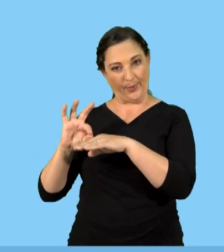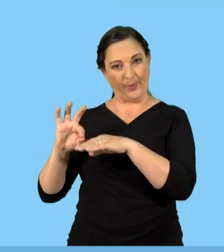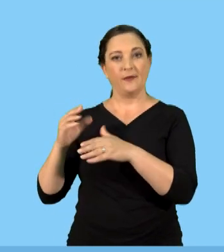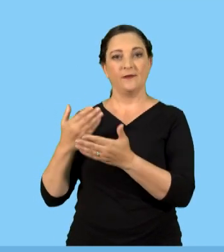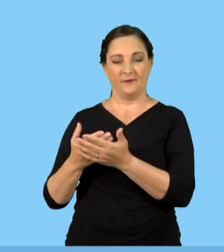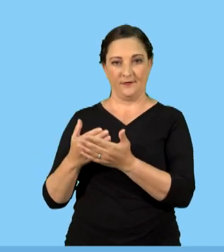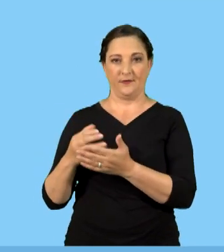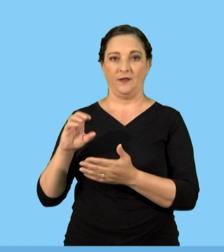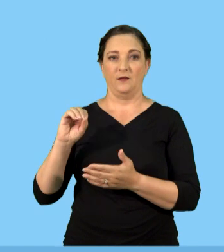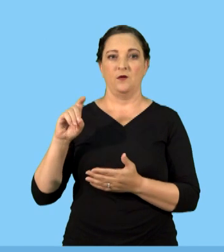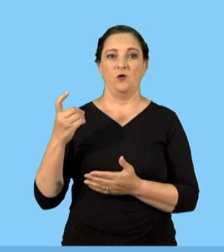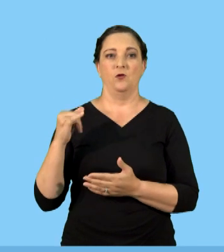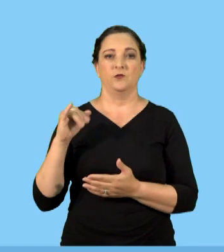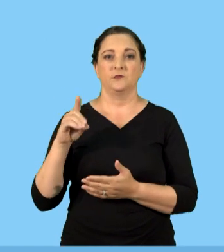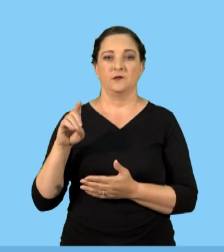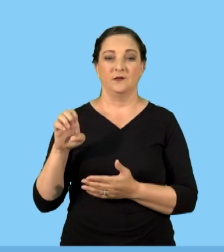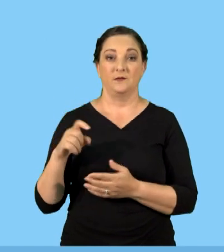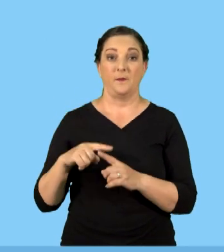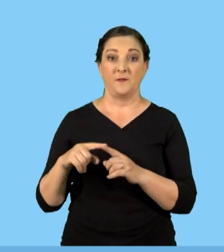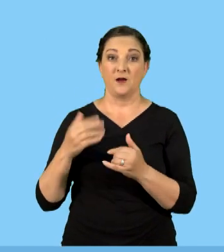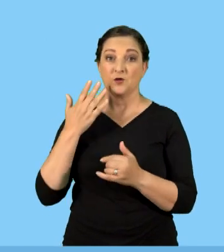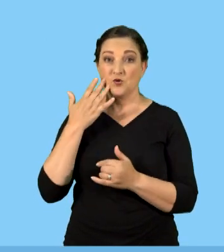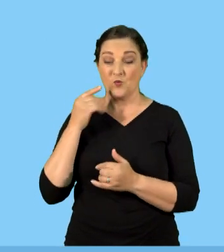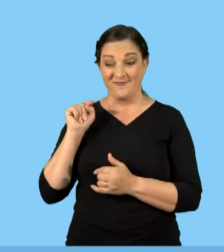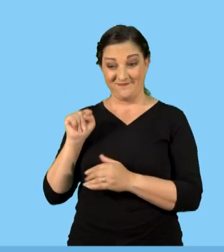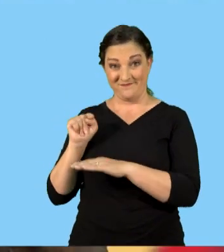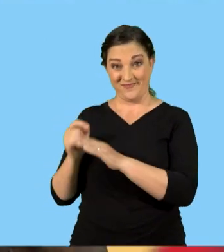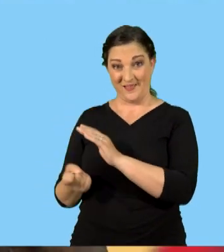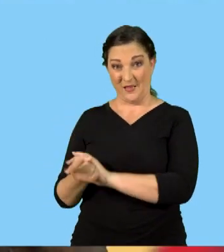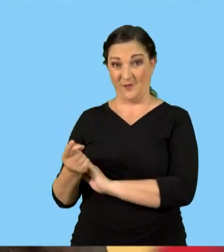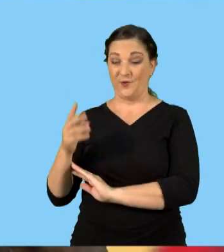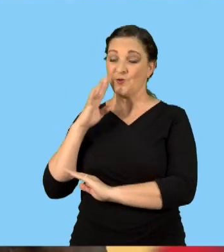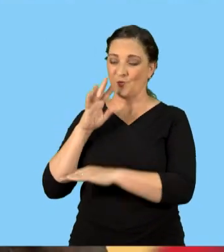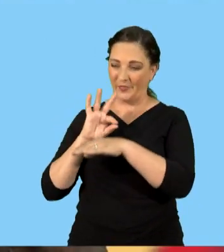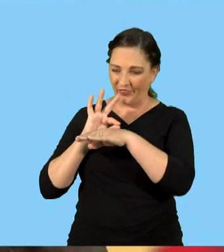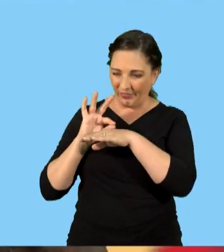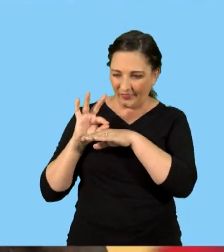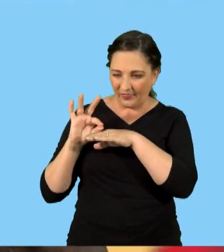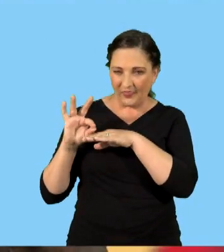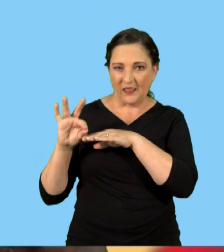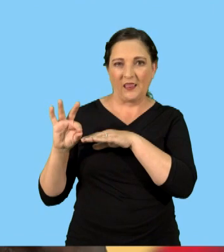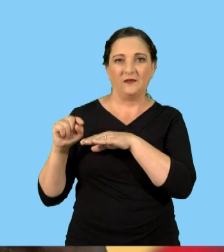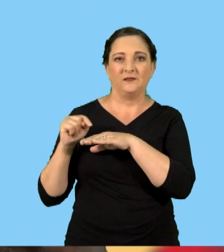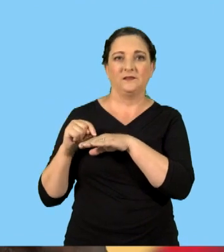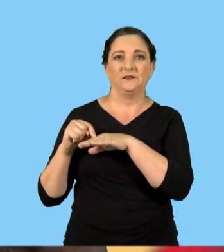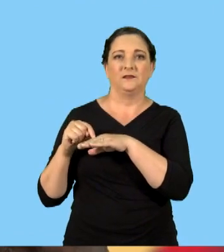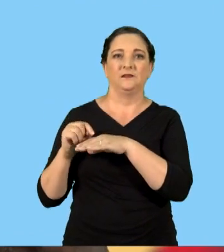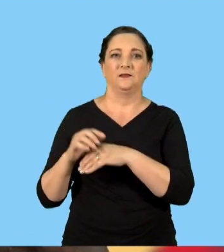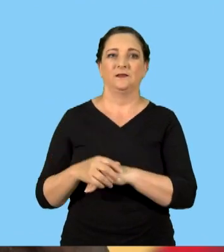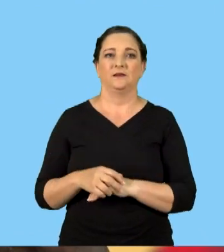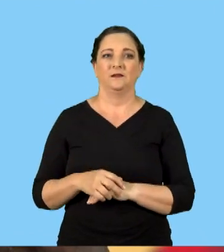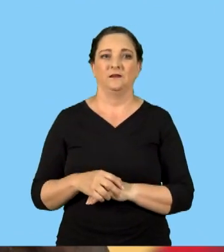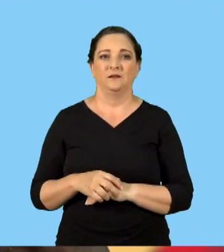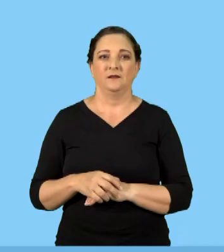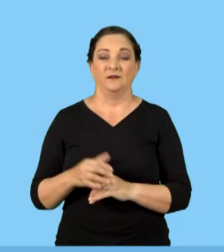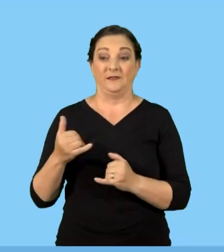called your aluminum oxide. But if chromium is reacting with oxygen, there's also going to be that thin layer, but that thin layer is going